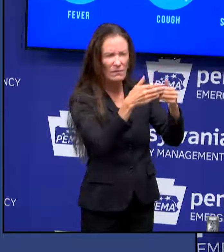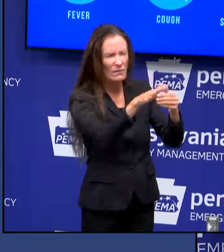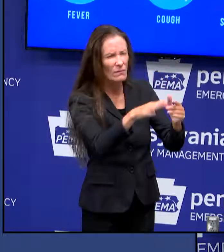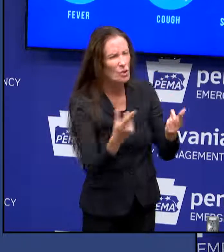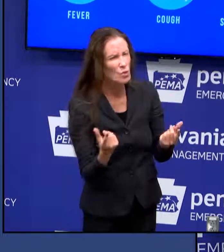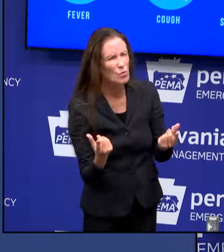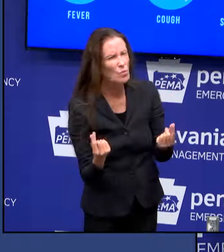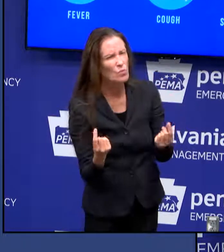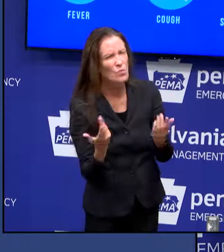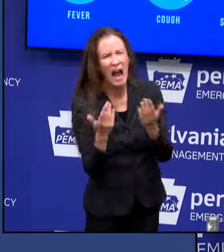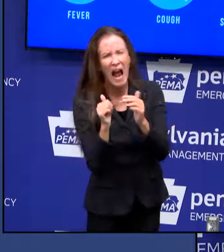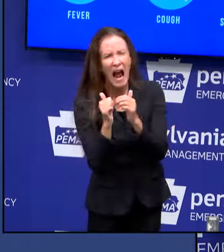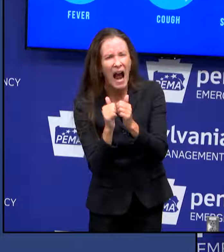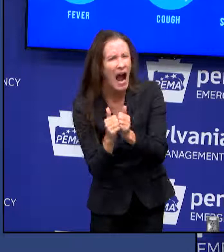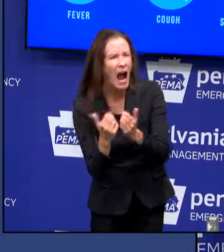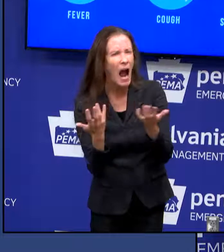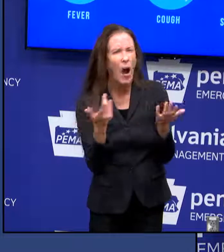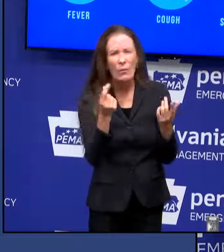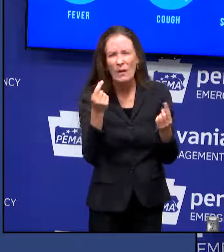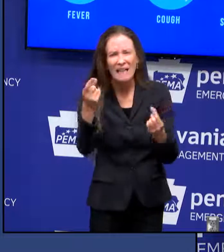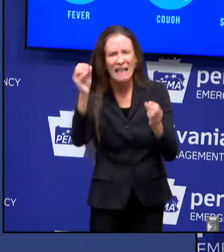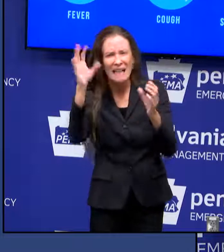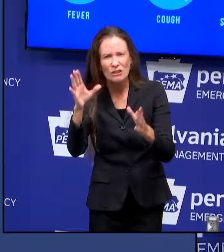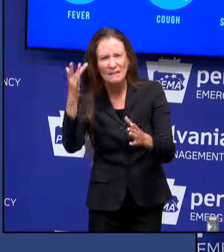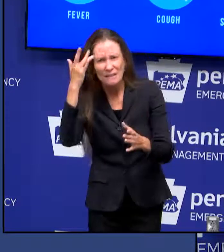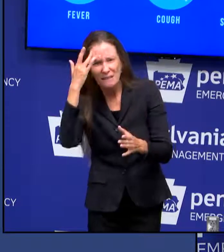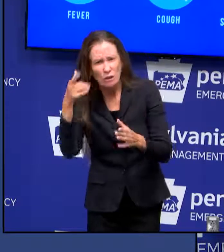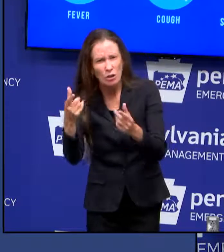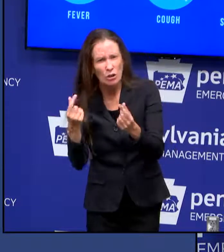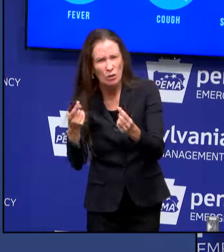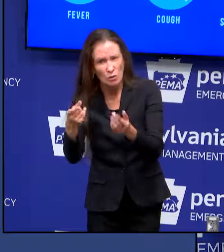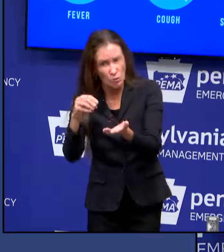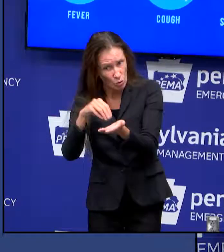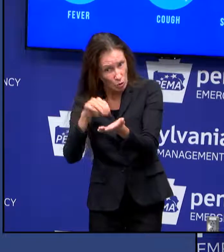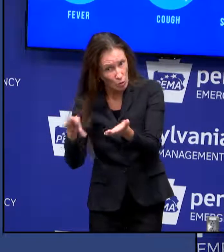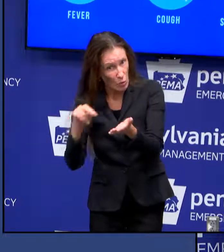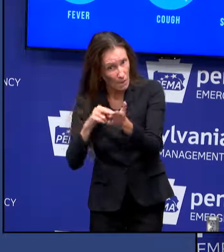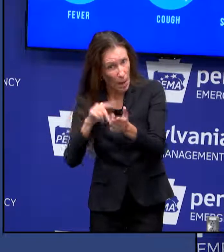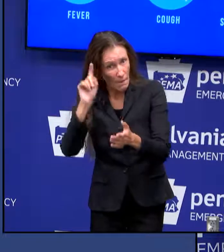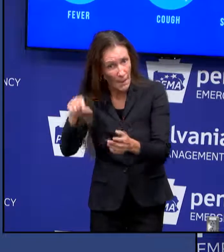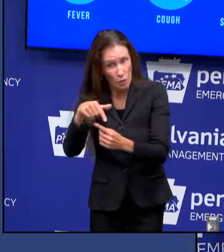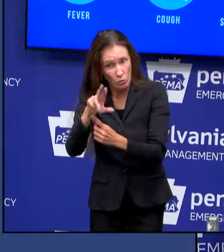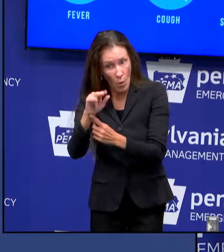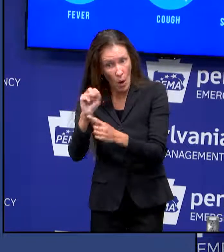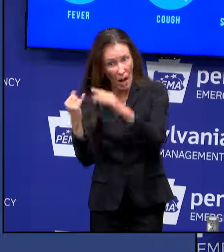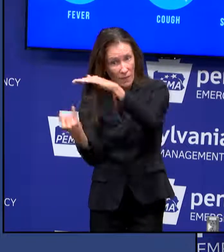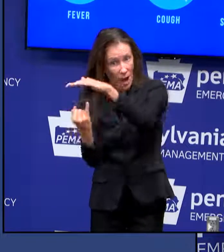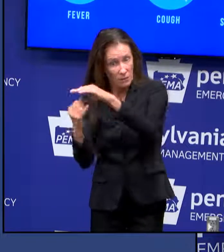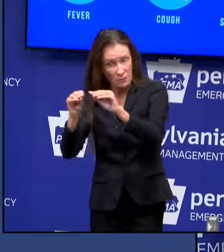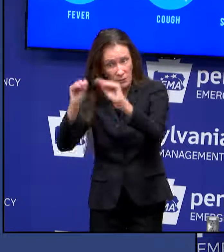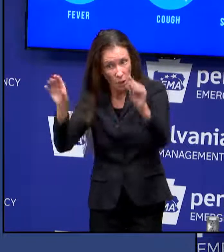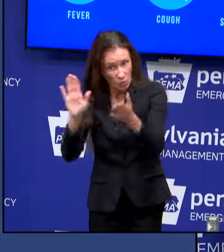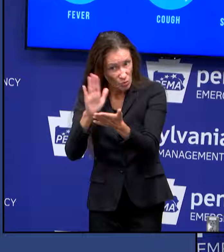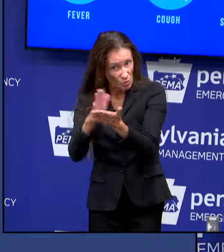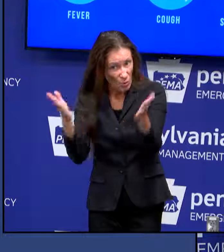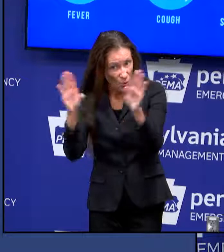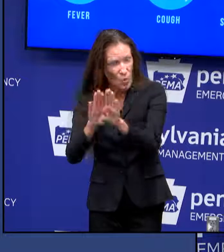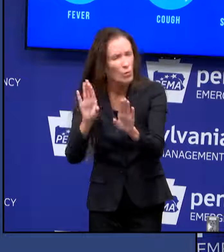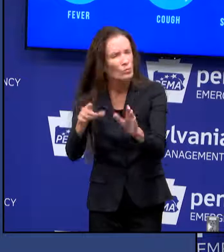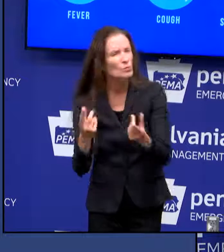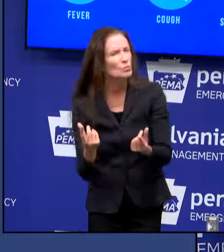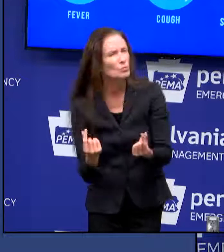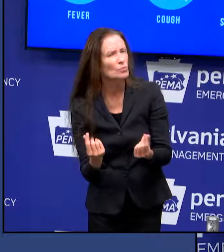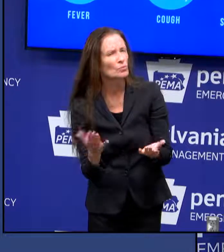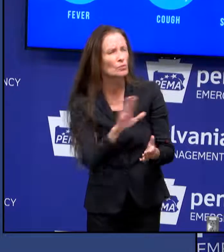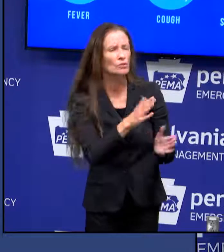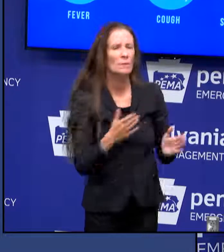have to quarantine, when a school will get shut down. What do you have specific metrics when it comes to that? So we are working on those specific